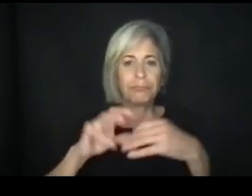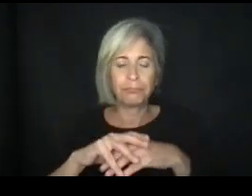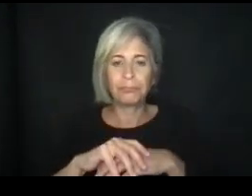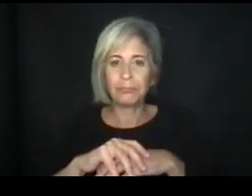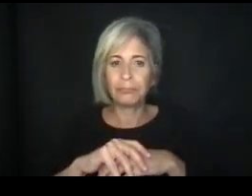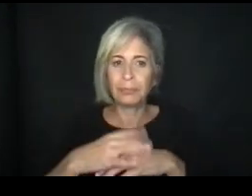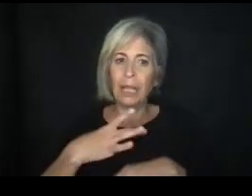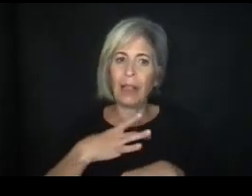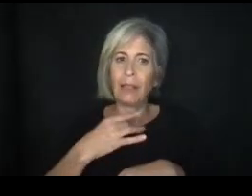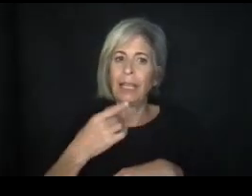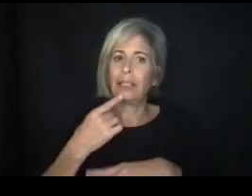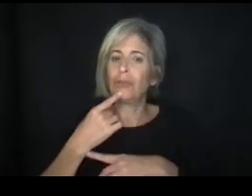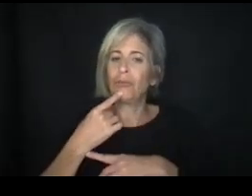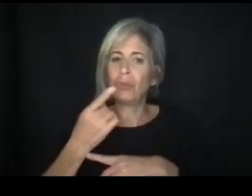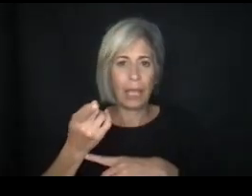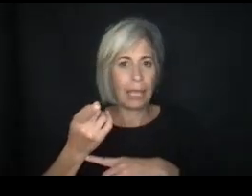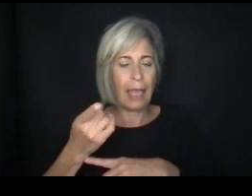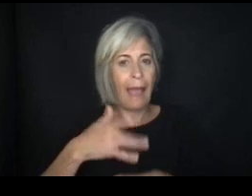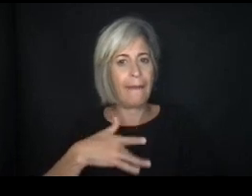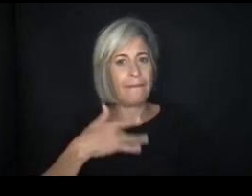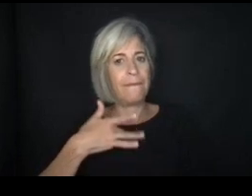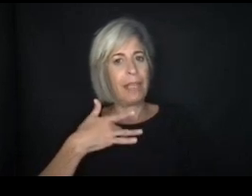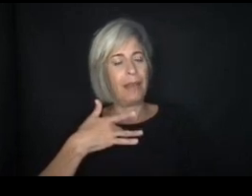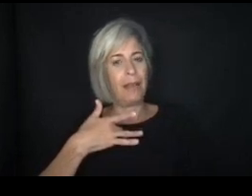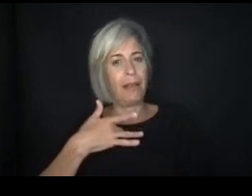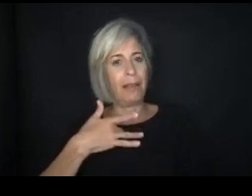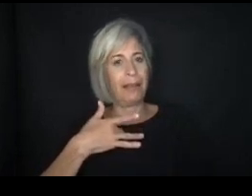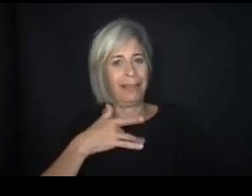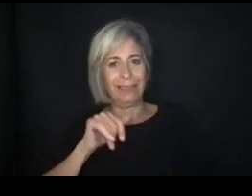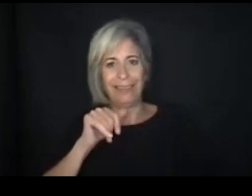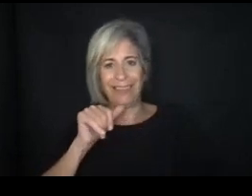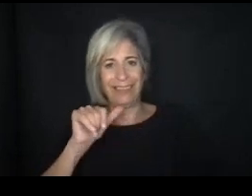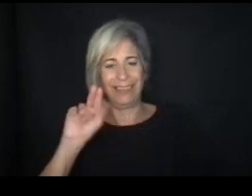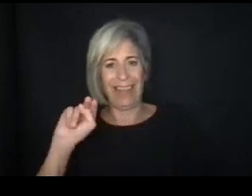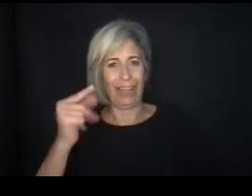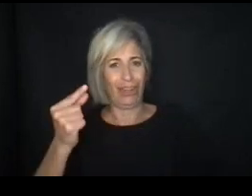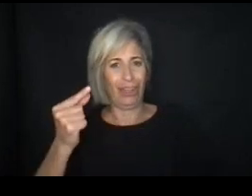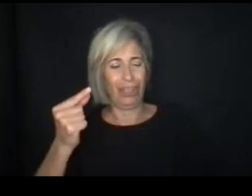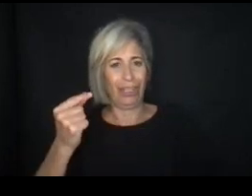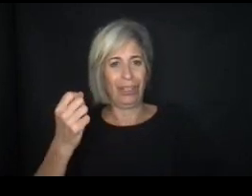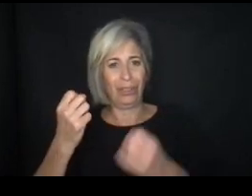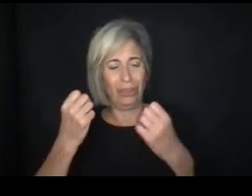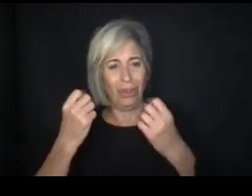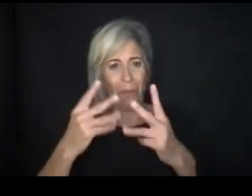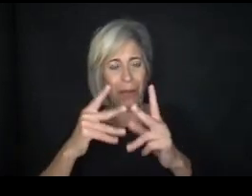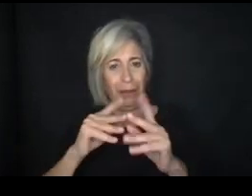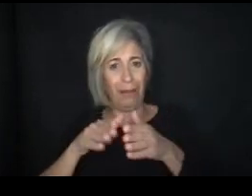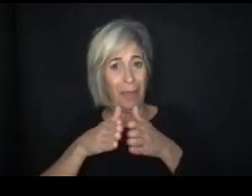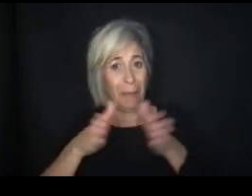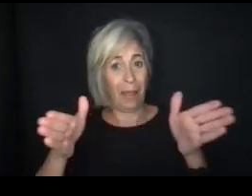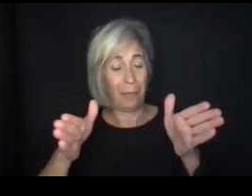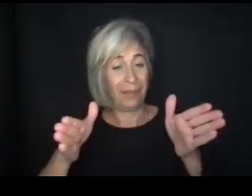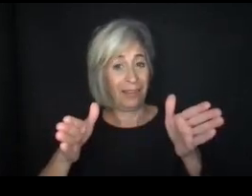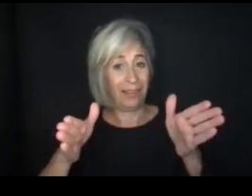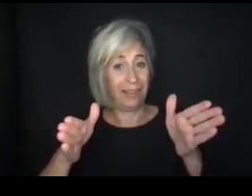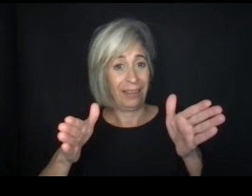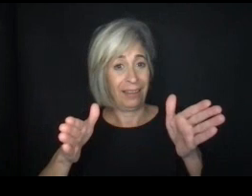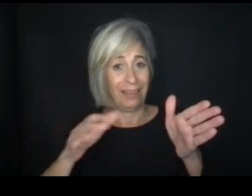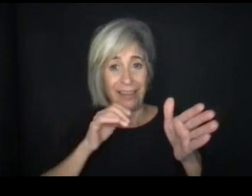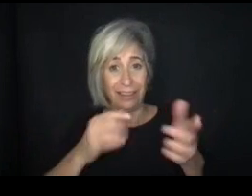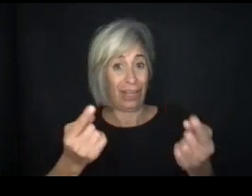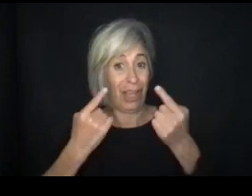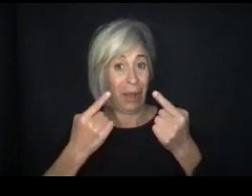like to say that I feel it's not good that so much of the public, for whatever reason, doesn't come